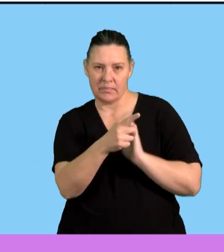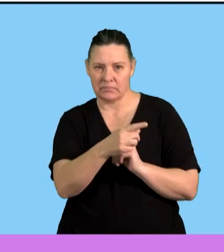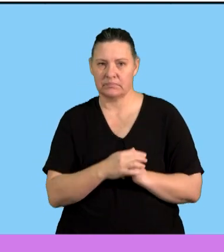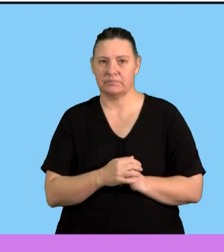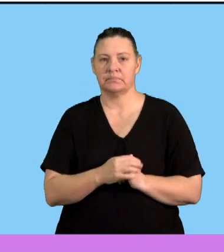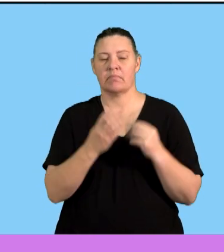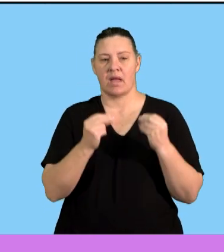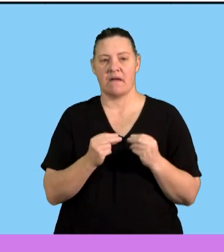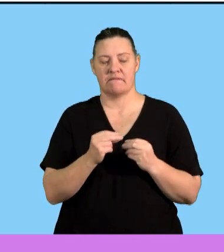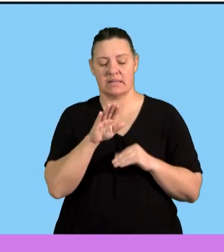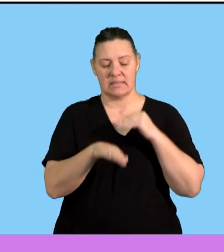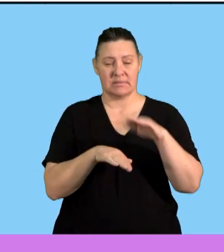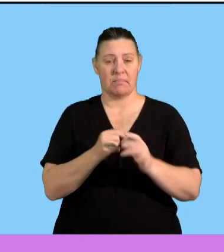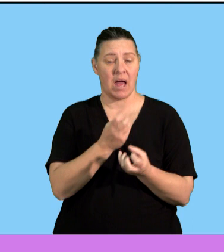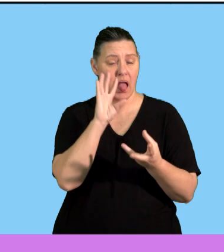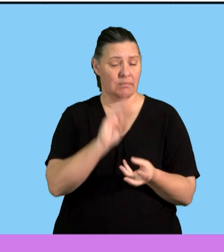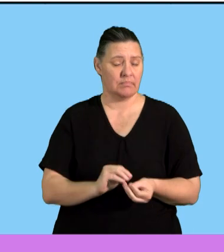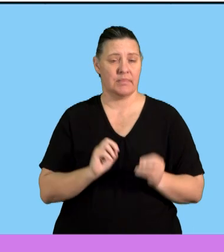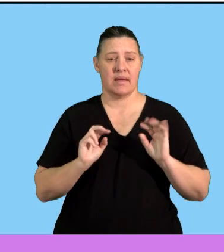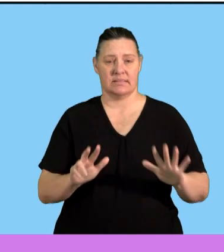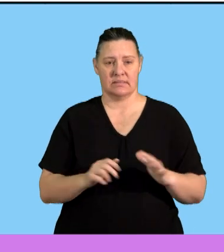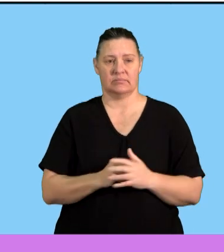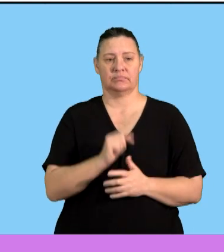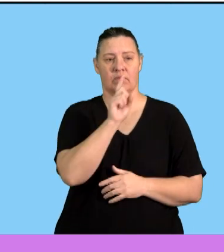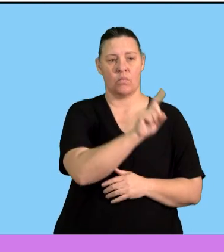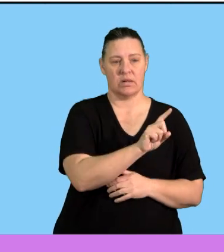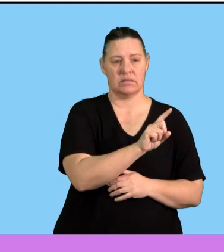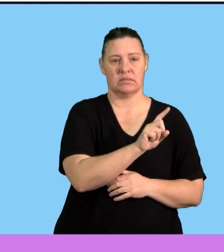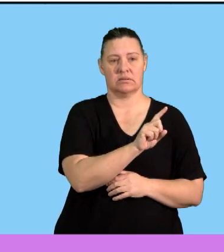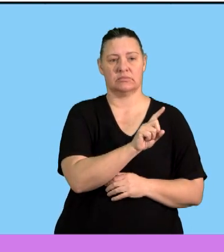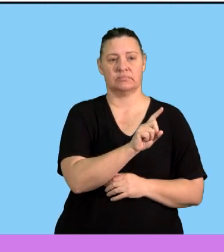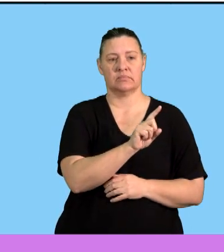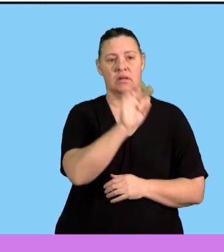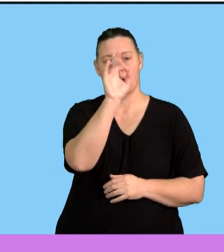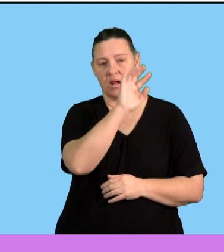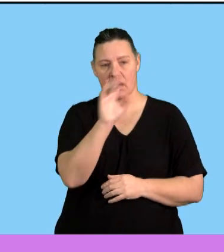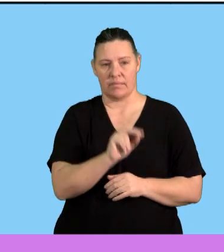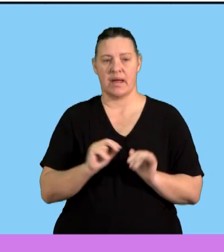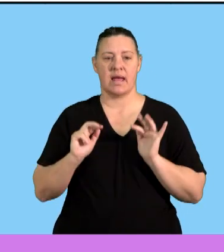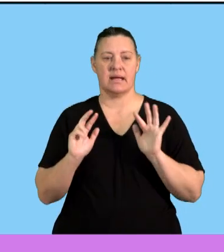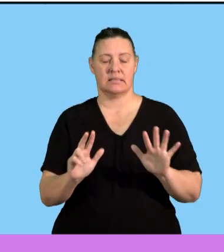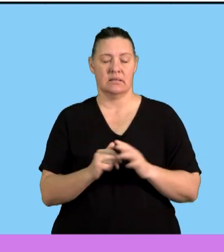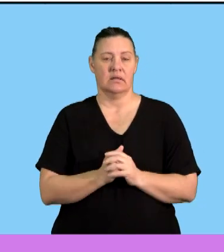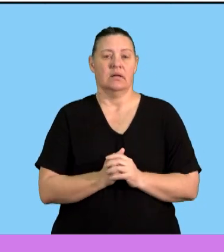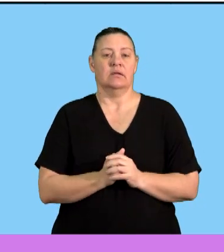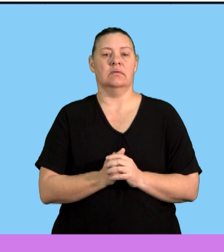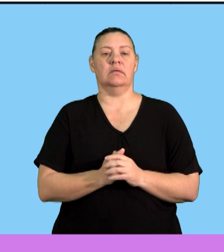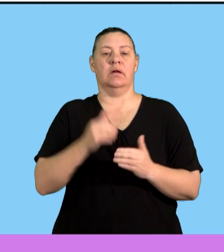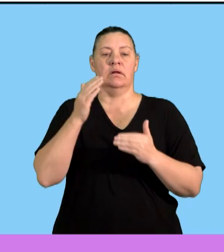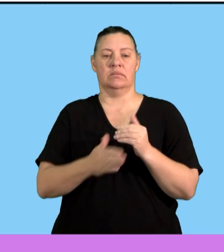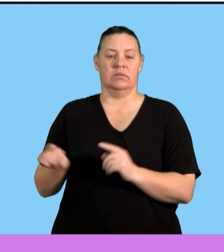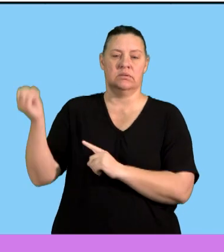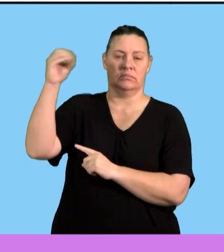see we have 8 different steps, right? Starting at number 1, all the way up to step number 8, where we see the